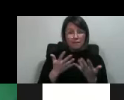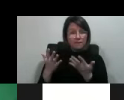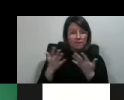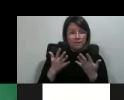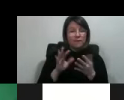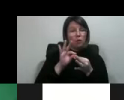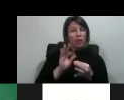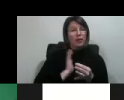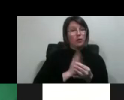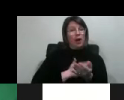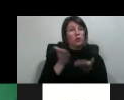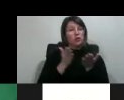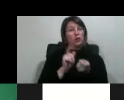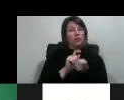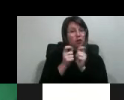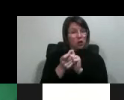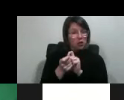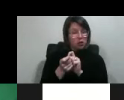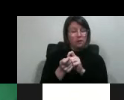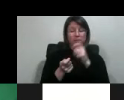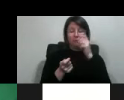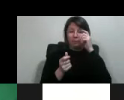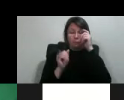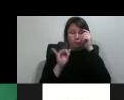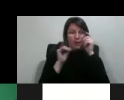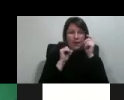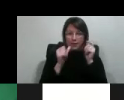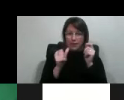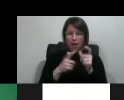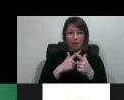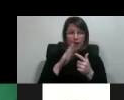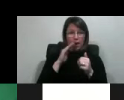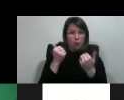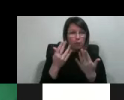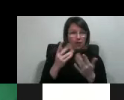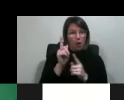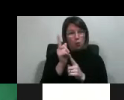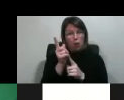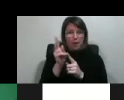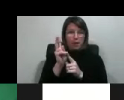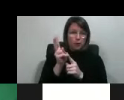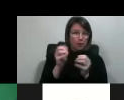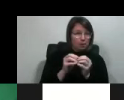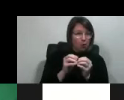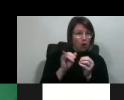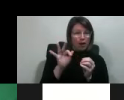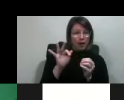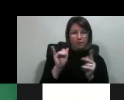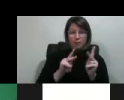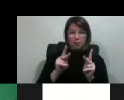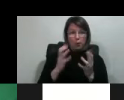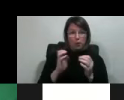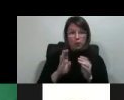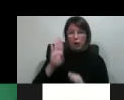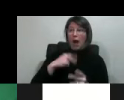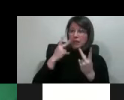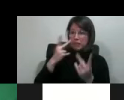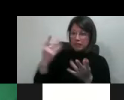regarding our service changes. And if not, I'll give everyone about a minute or two, see if there's anyone else wants to raise their hand. I see one